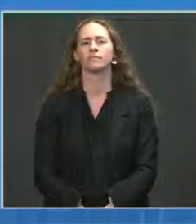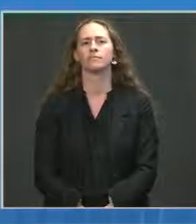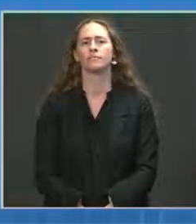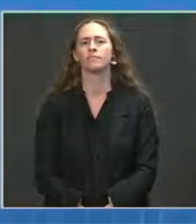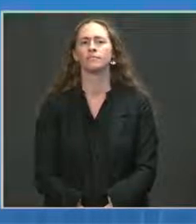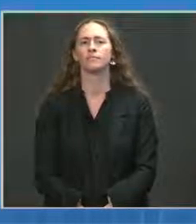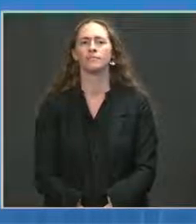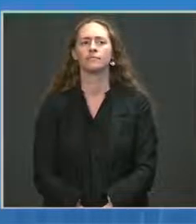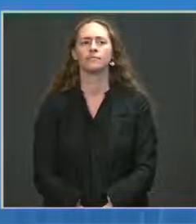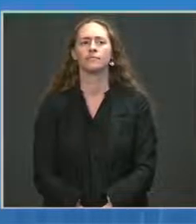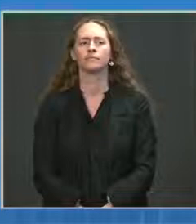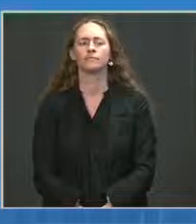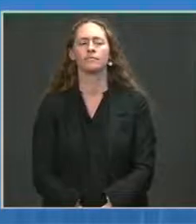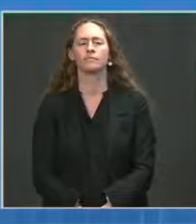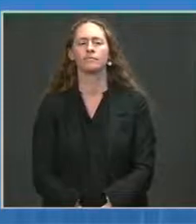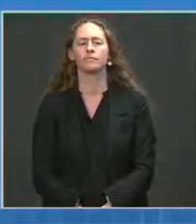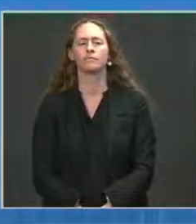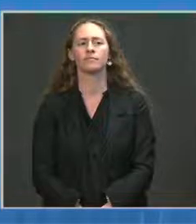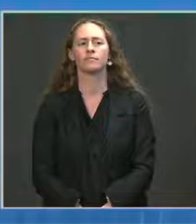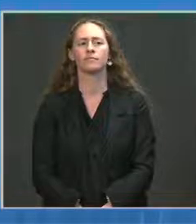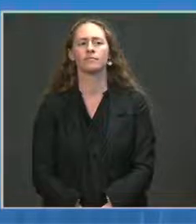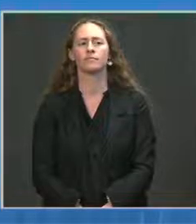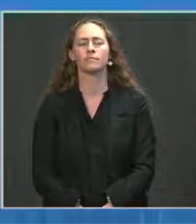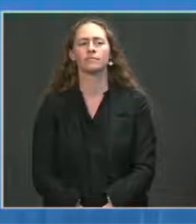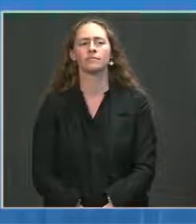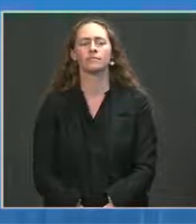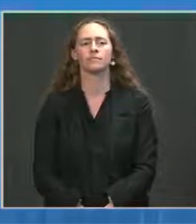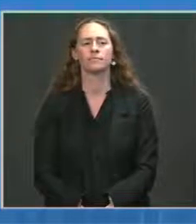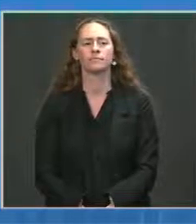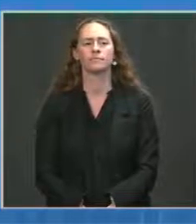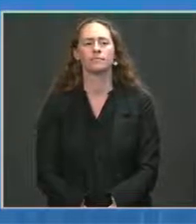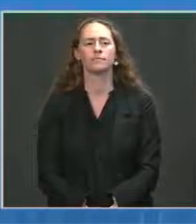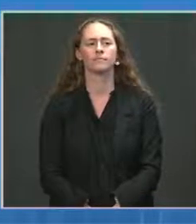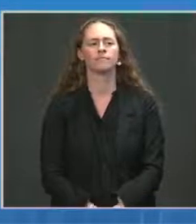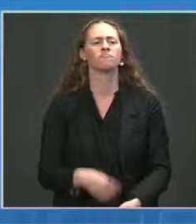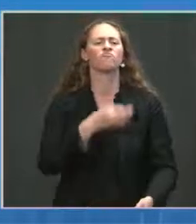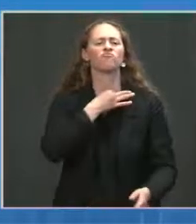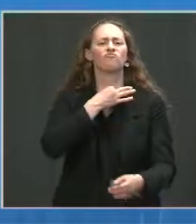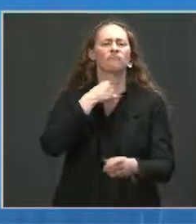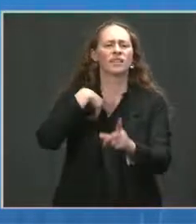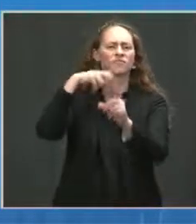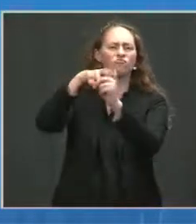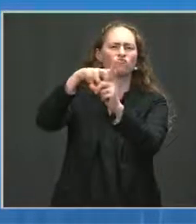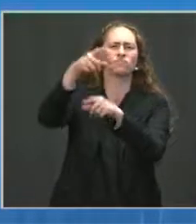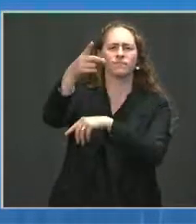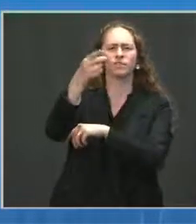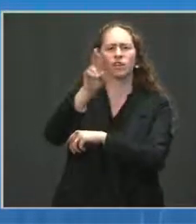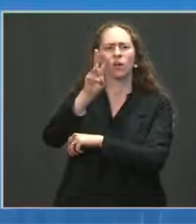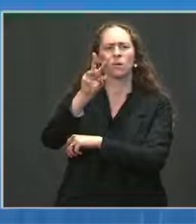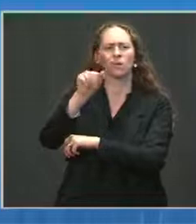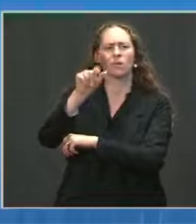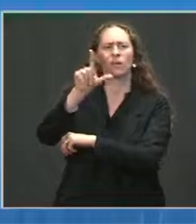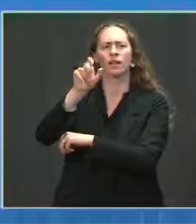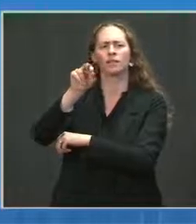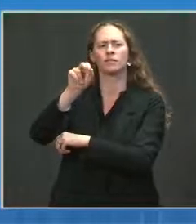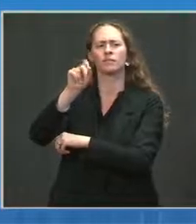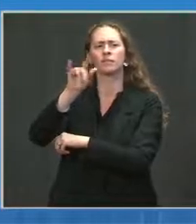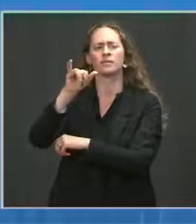Hi there. I had a question for Director Walensky about, whether the CDC is